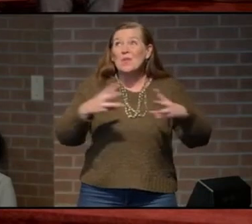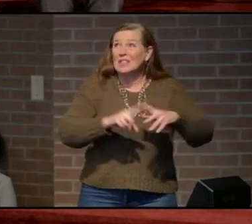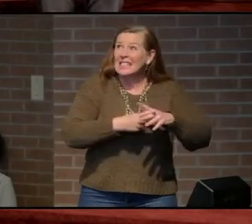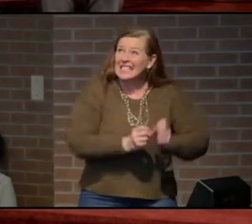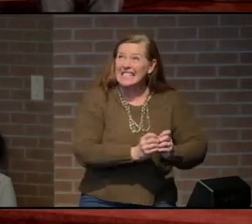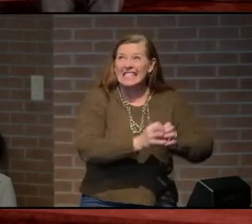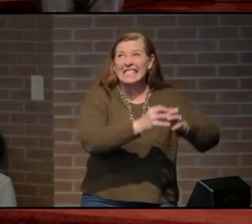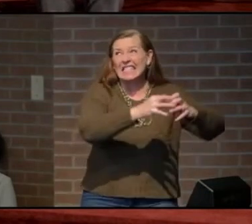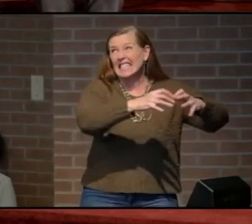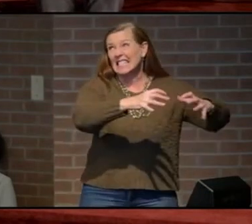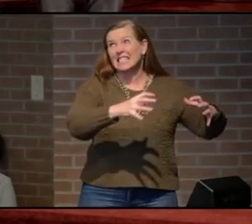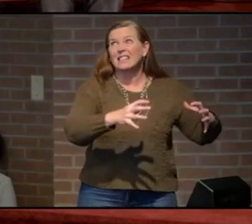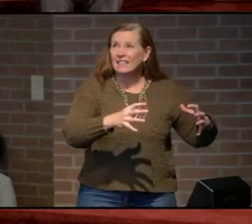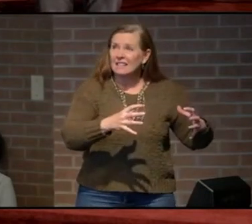raging.